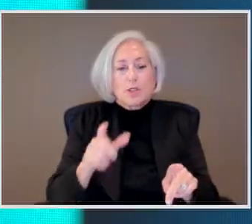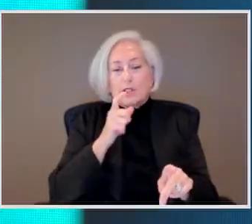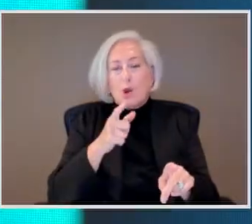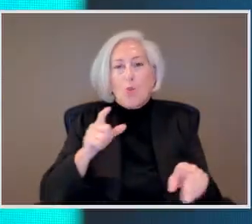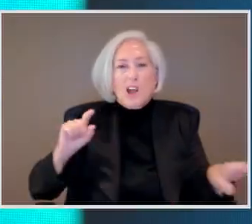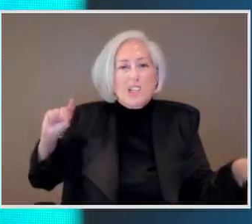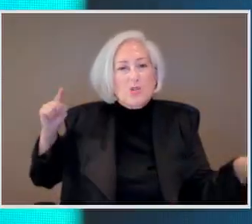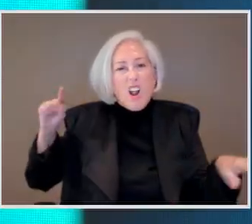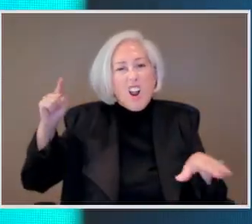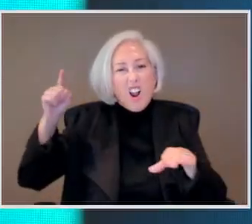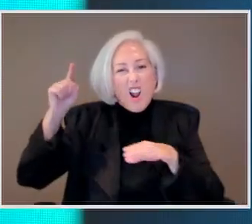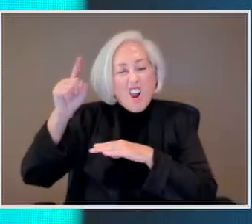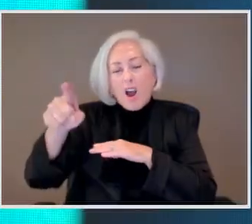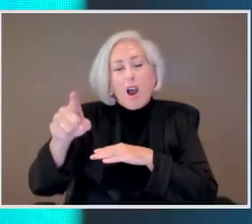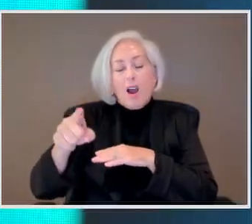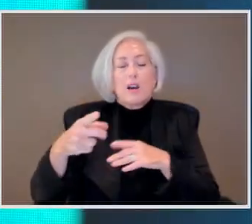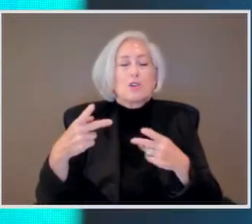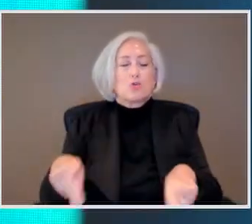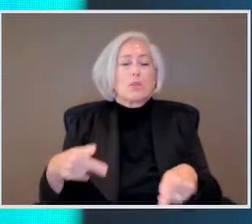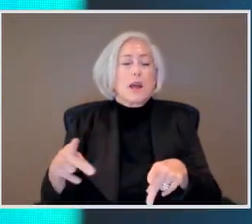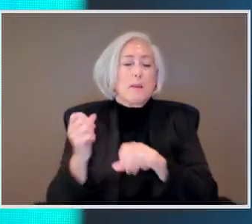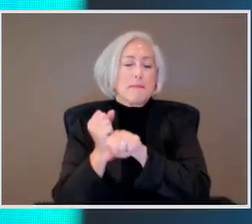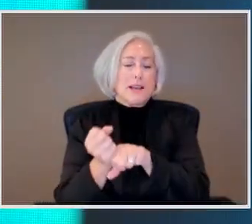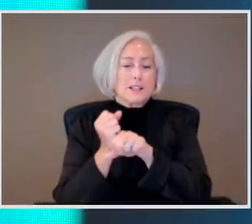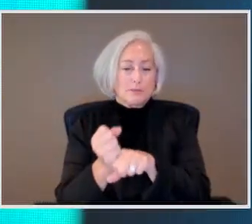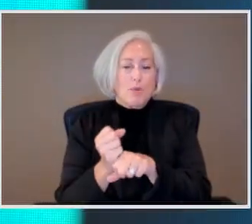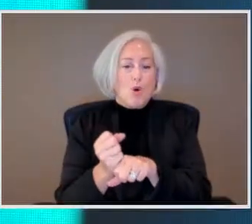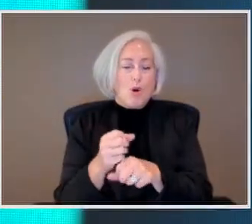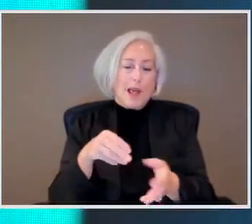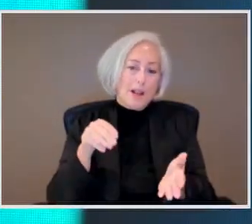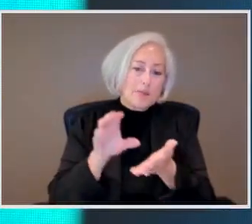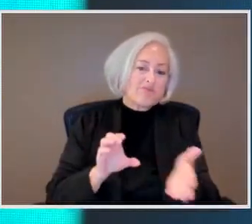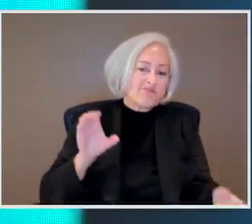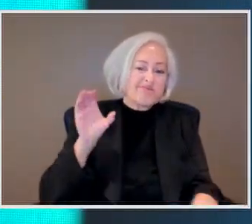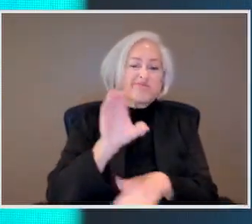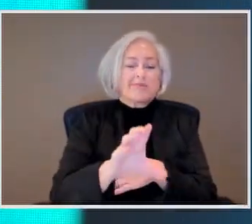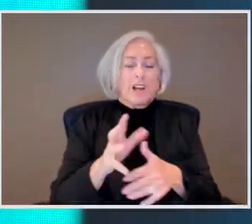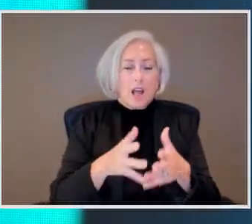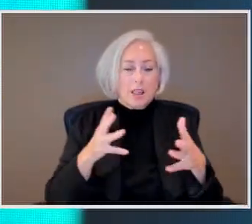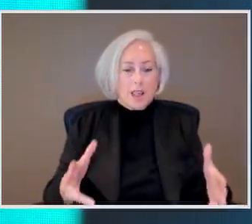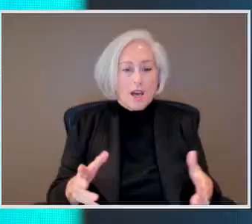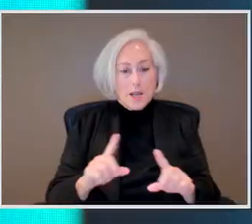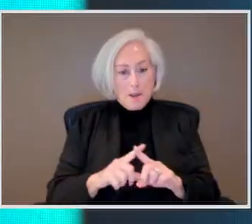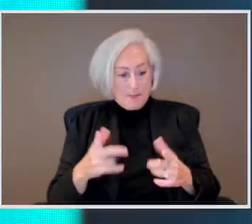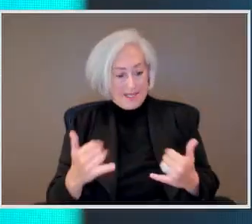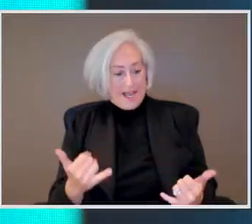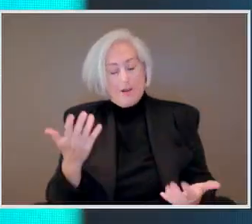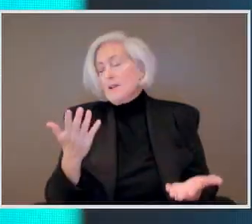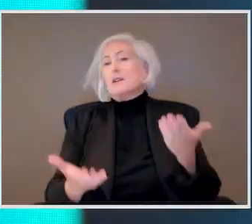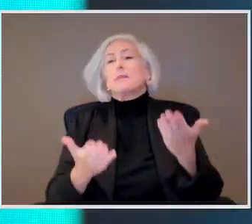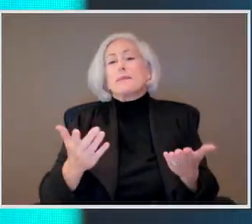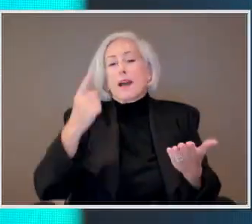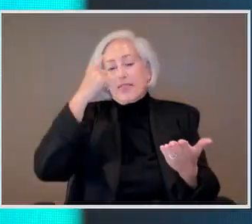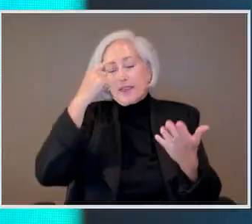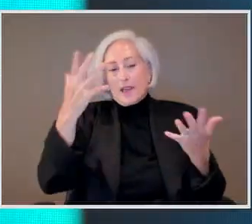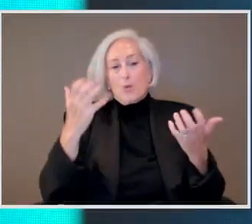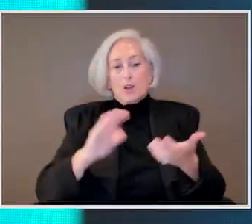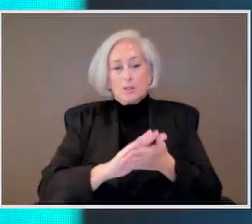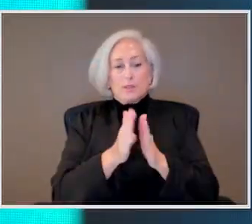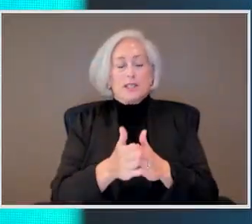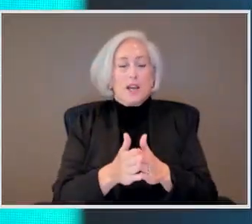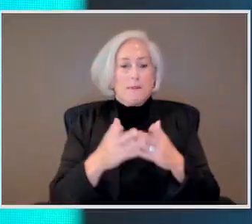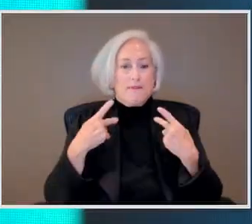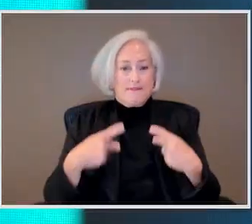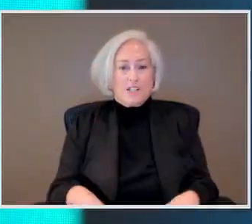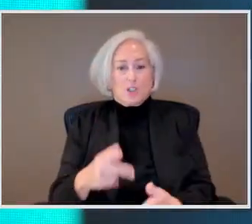But if that doesn't work out, this injury really encouraged me to want to go into physical therapy. Like, I'd love to go be a physical therapist and help